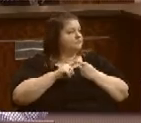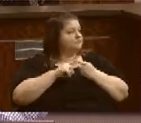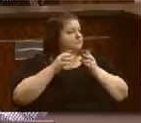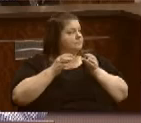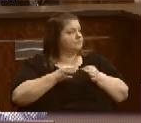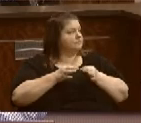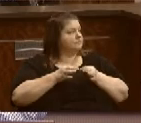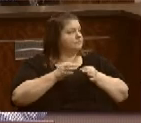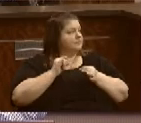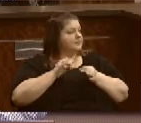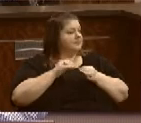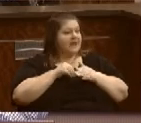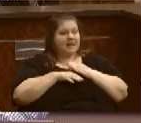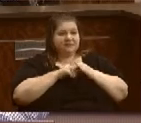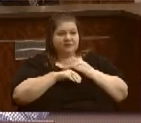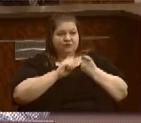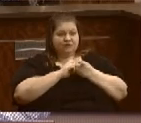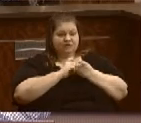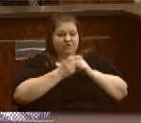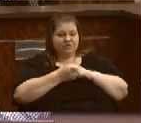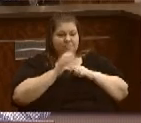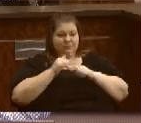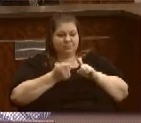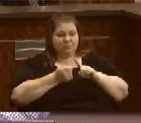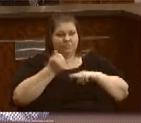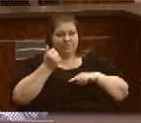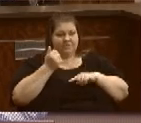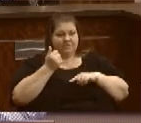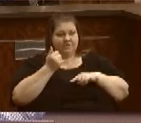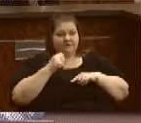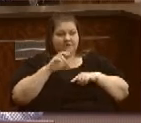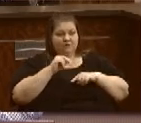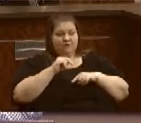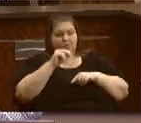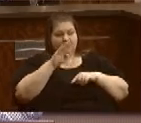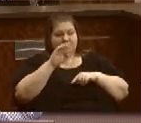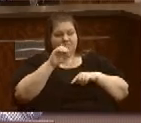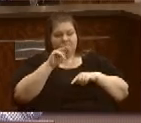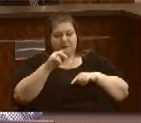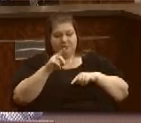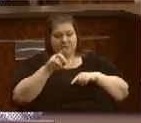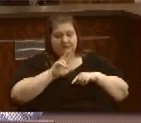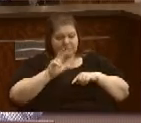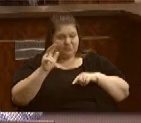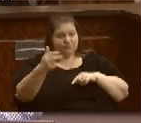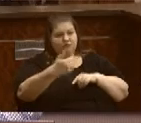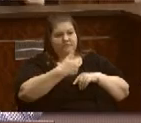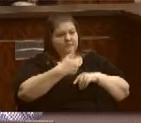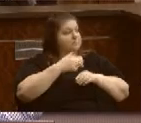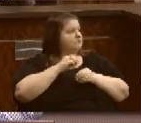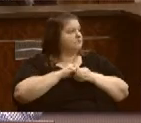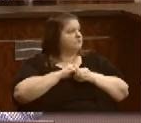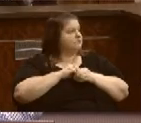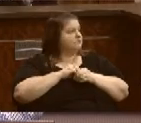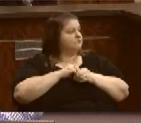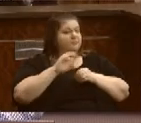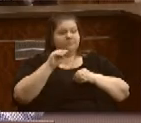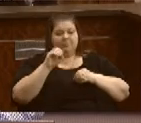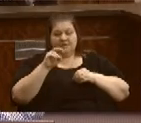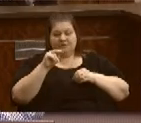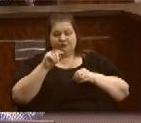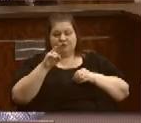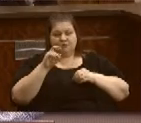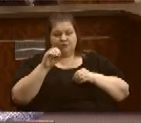not the access change on US 1 by removing the northbound teardrop to construct a left turn into the center will or will not